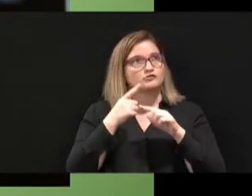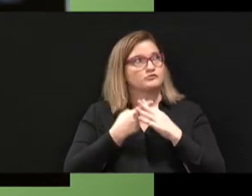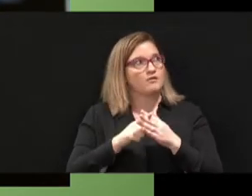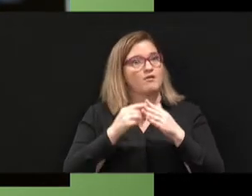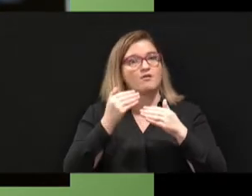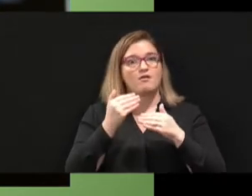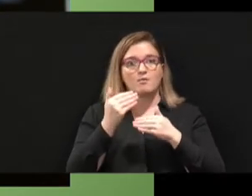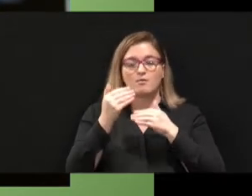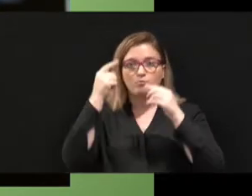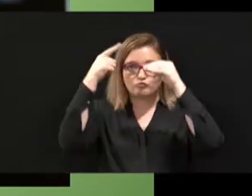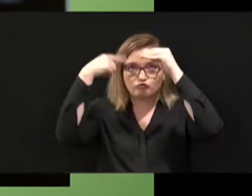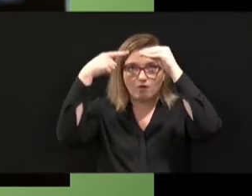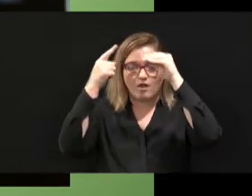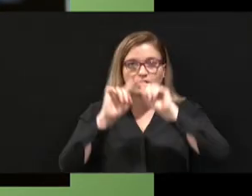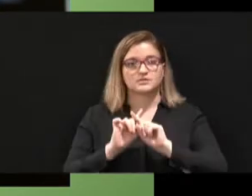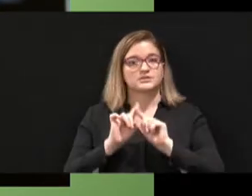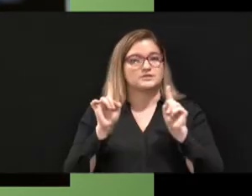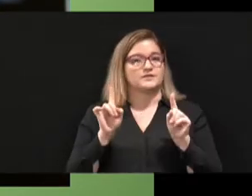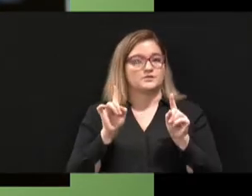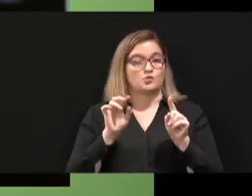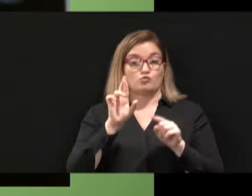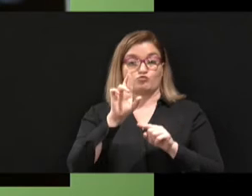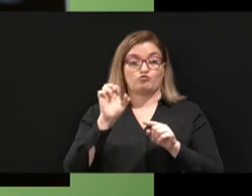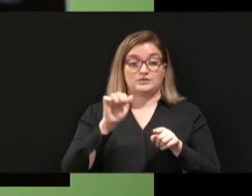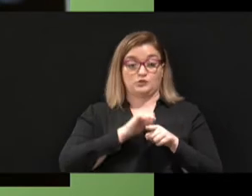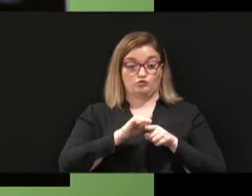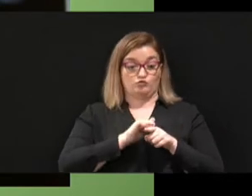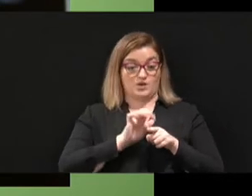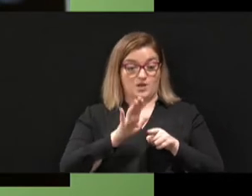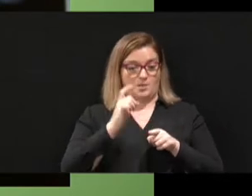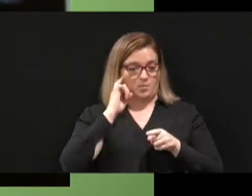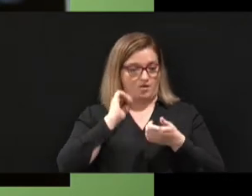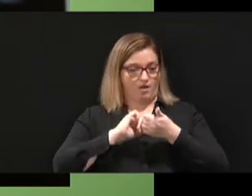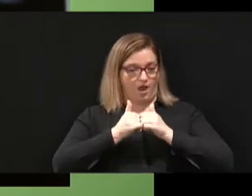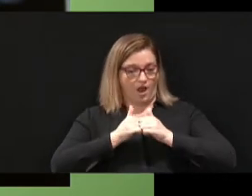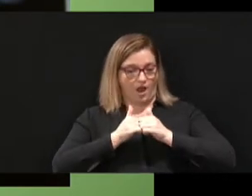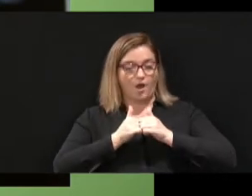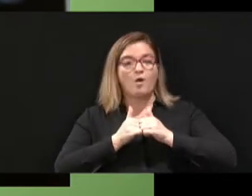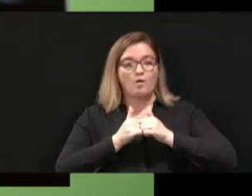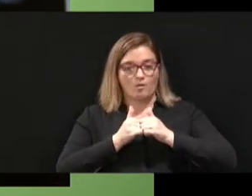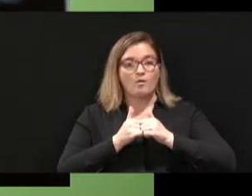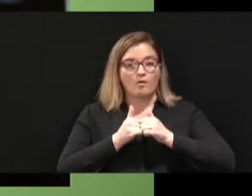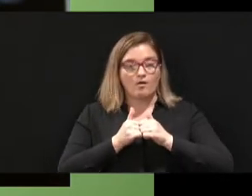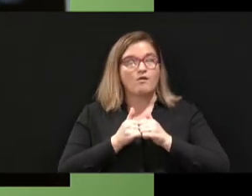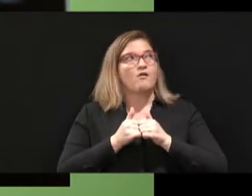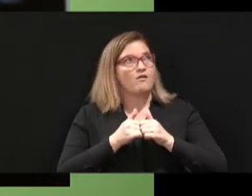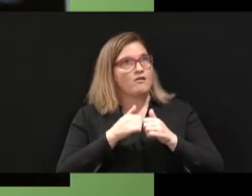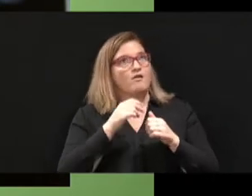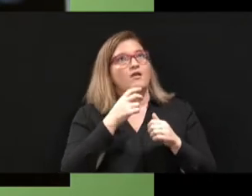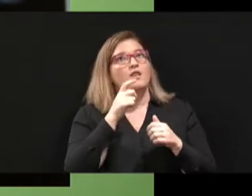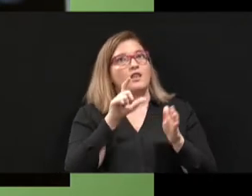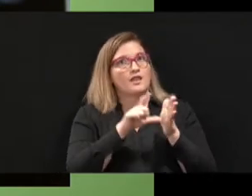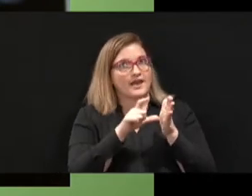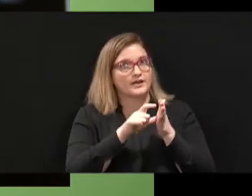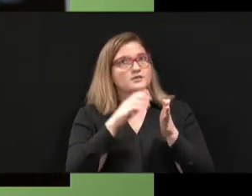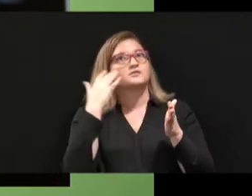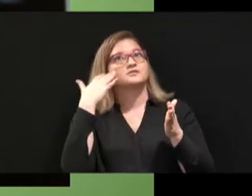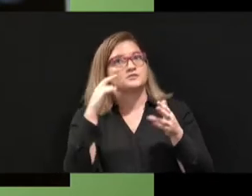So it kind of retrained their brain how to process letters and sounds